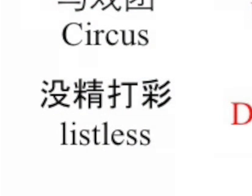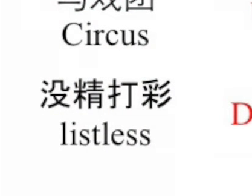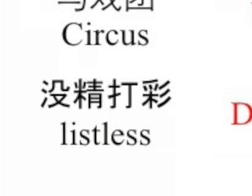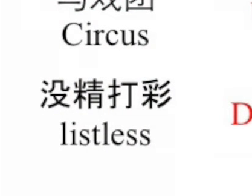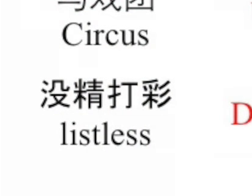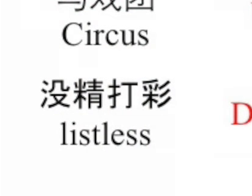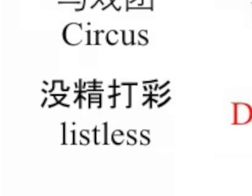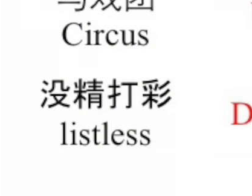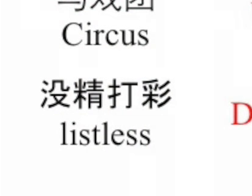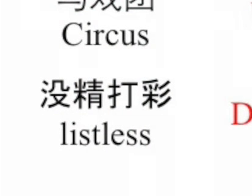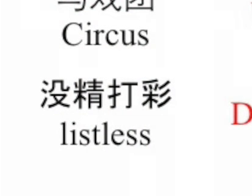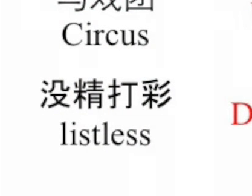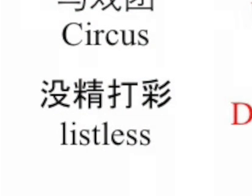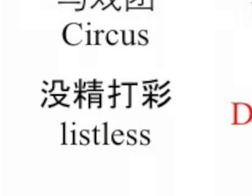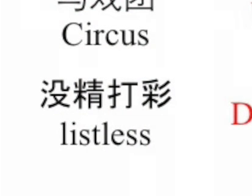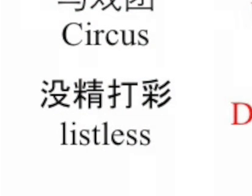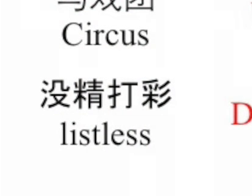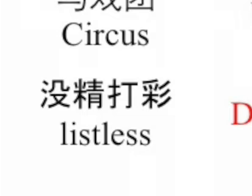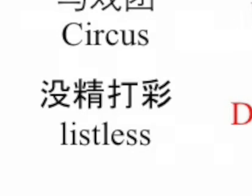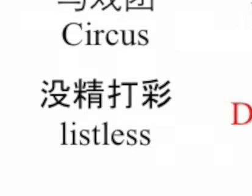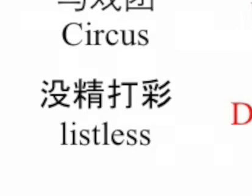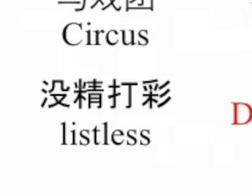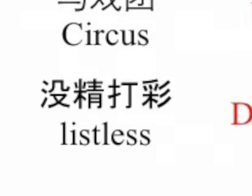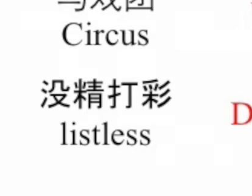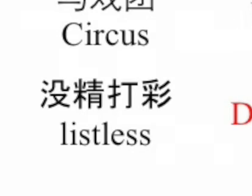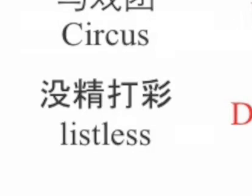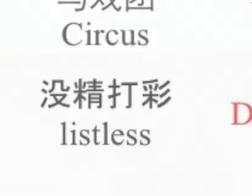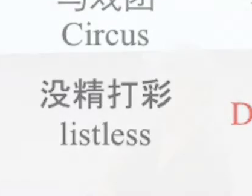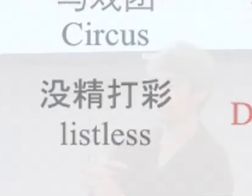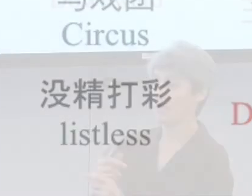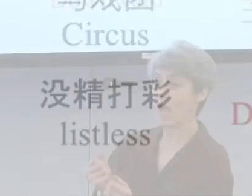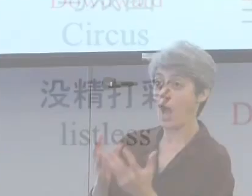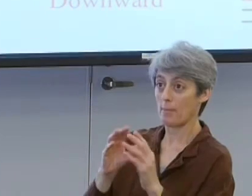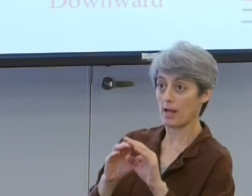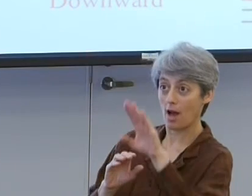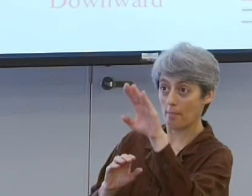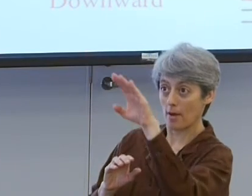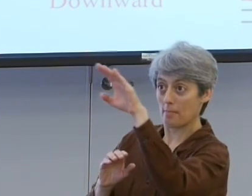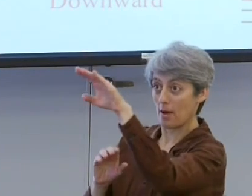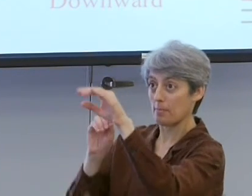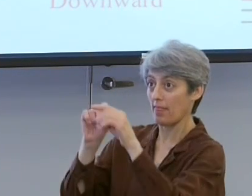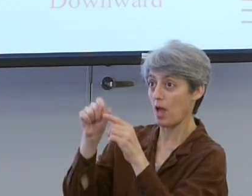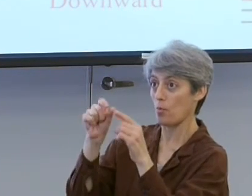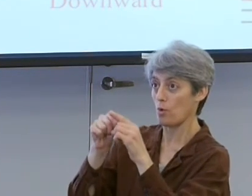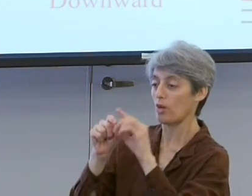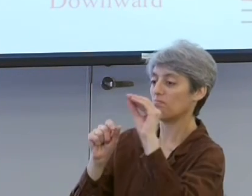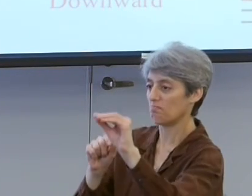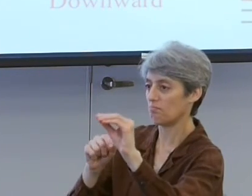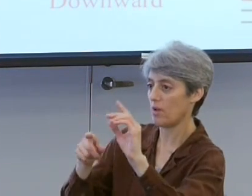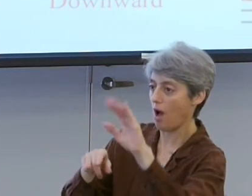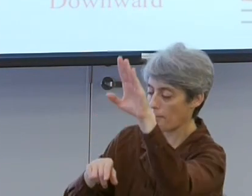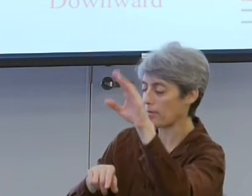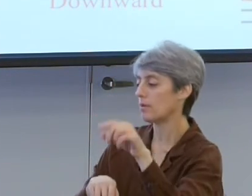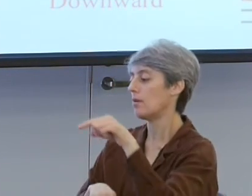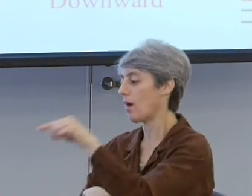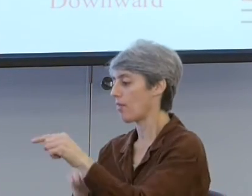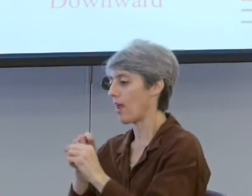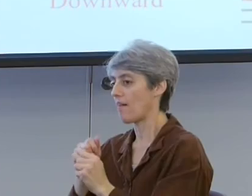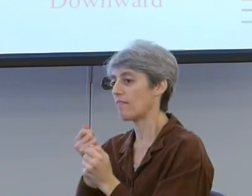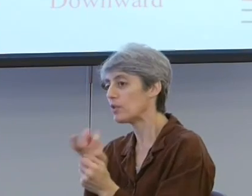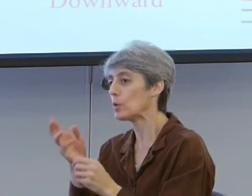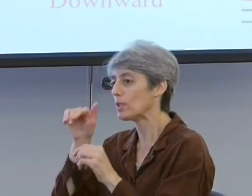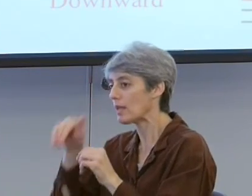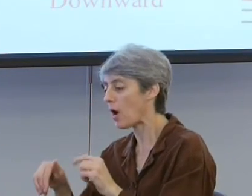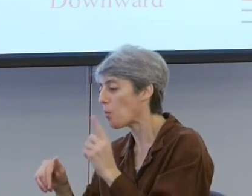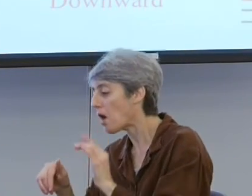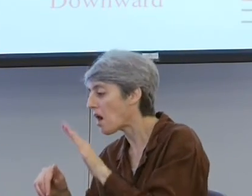Whatever the sum is, this word gets coded as a net downward moving word, or a net upward moving word, or